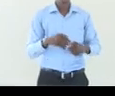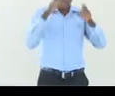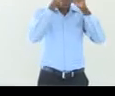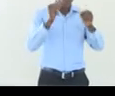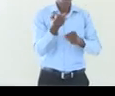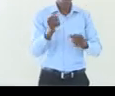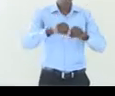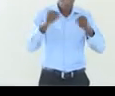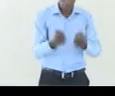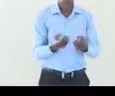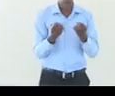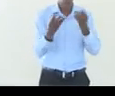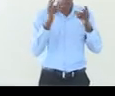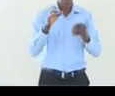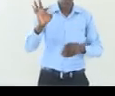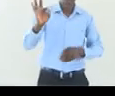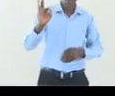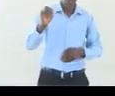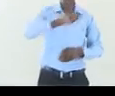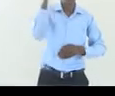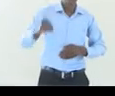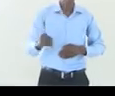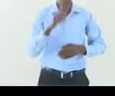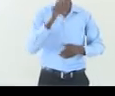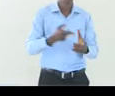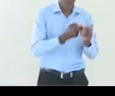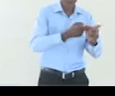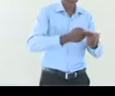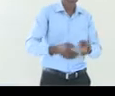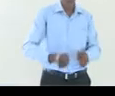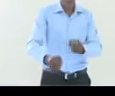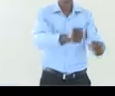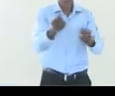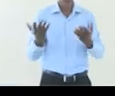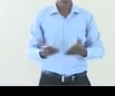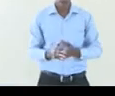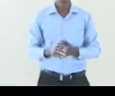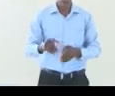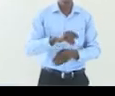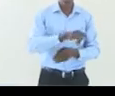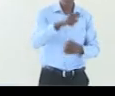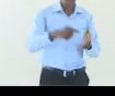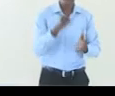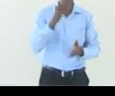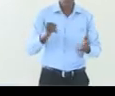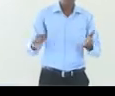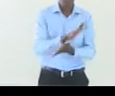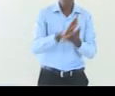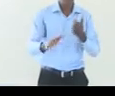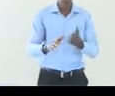system where 90% of the children are running around the streets, unable to go to school. This sin will cry to